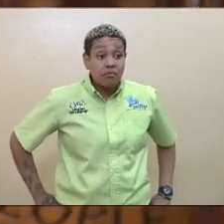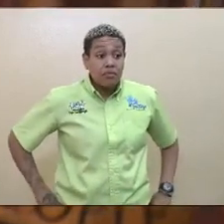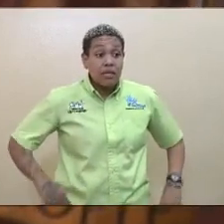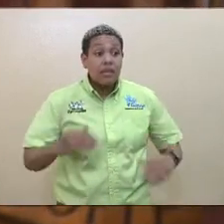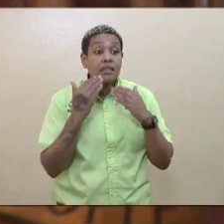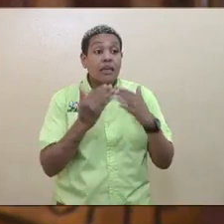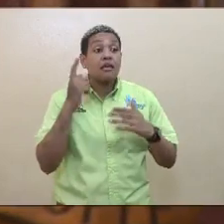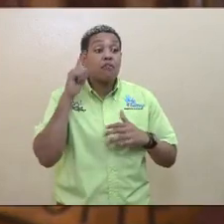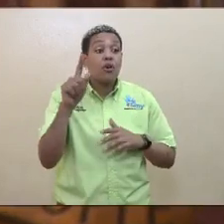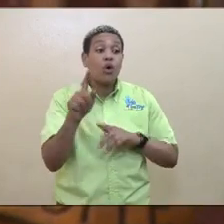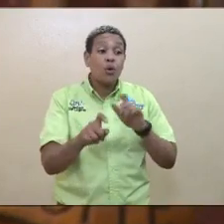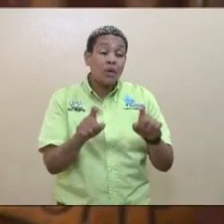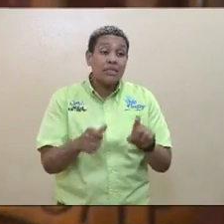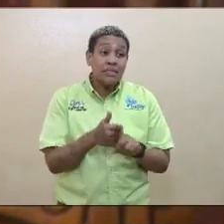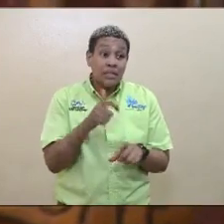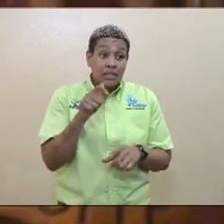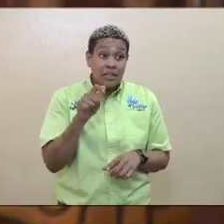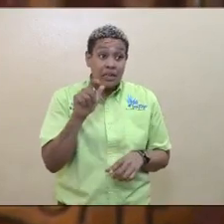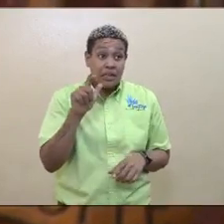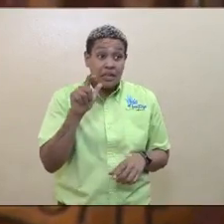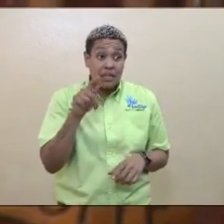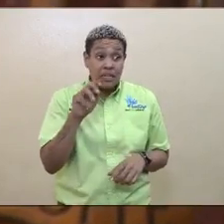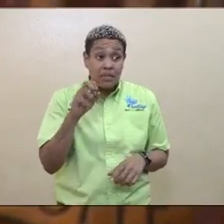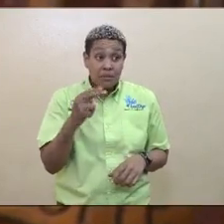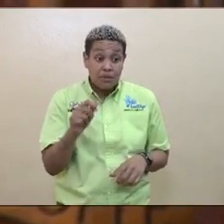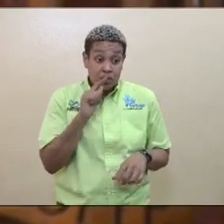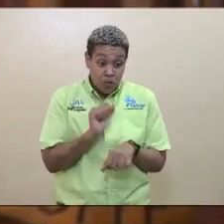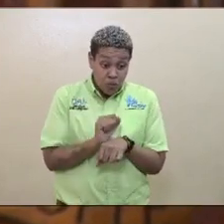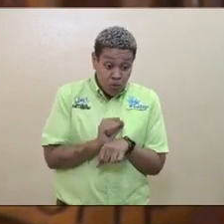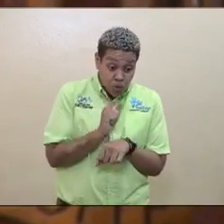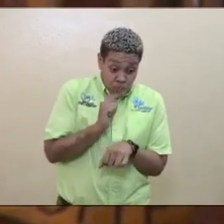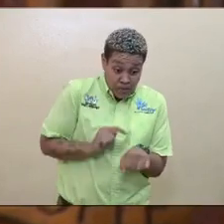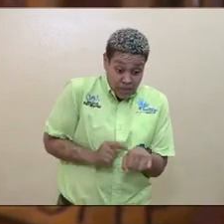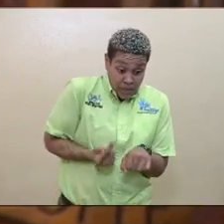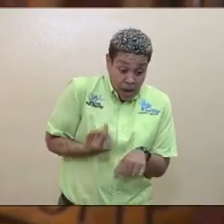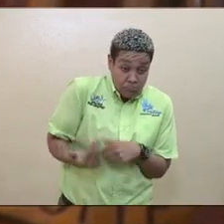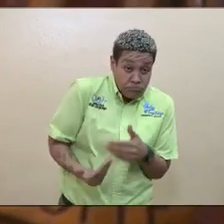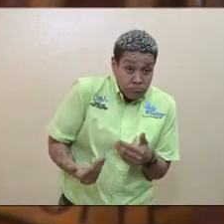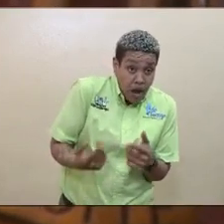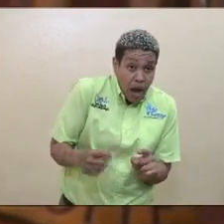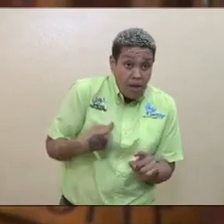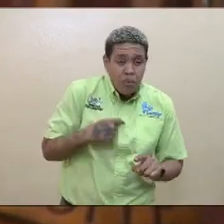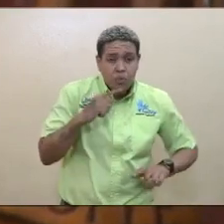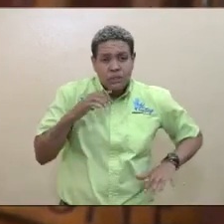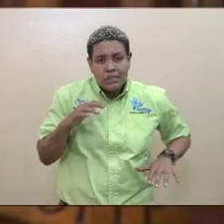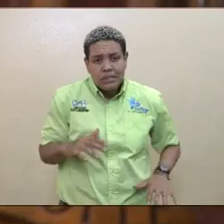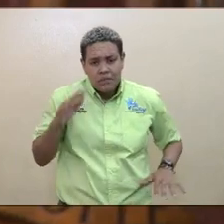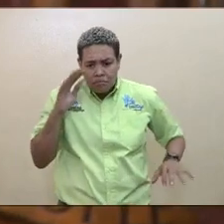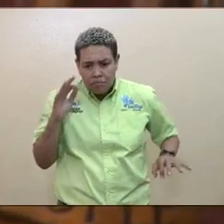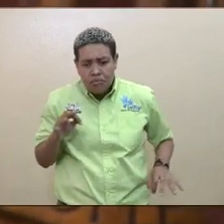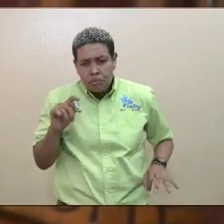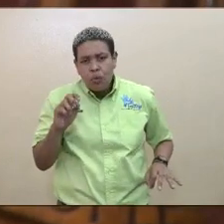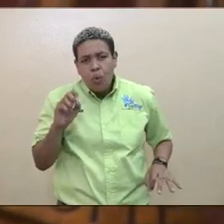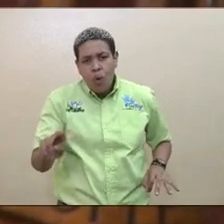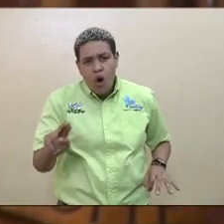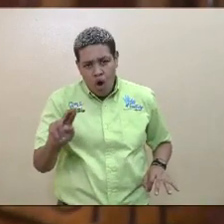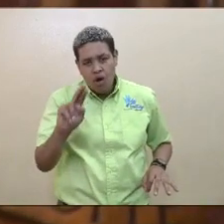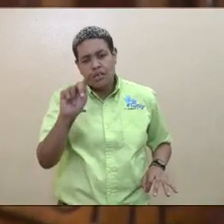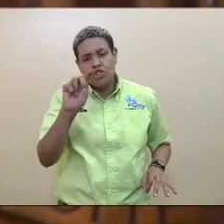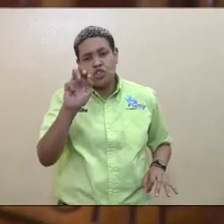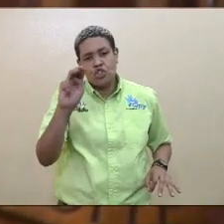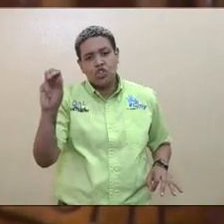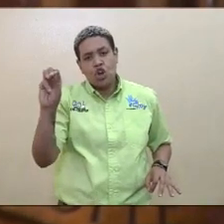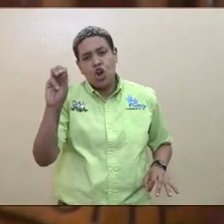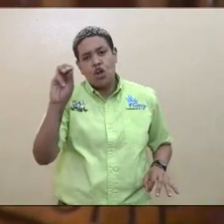Thank you for your question, Galicia. The work has commenced in earnest. We settled the terms of reference for the committee